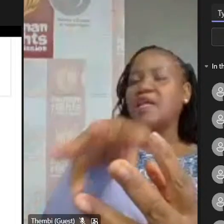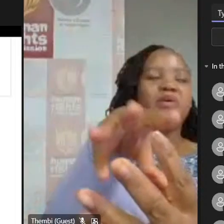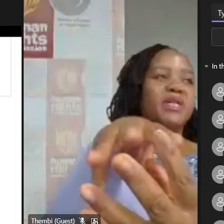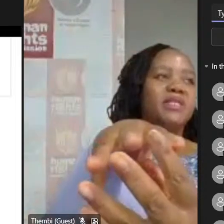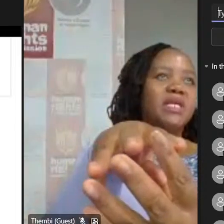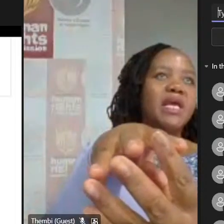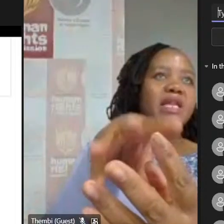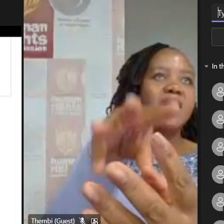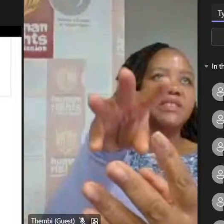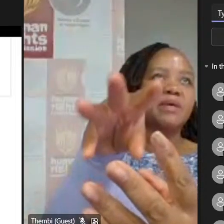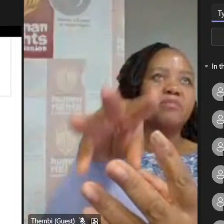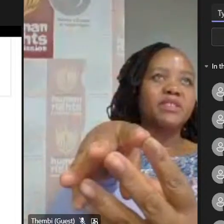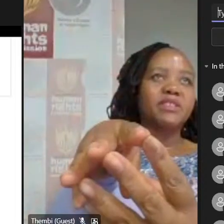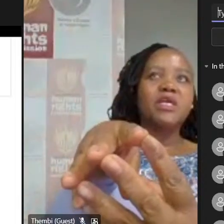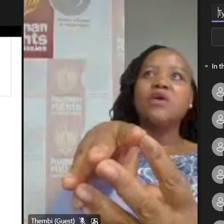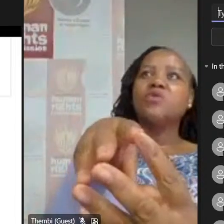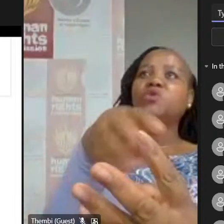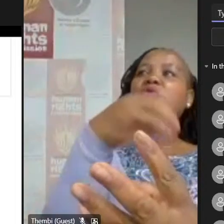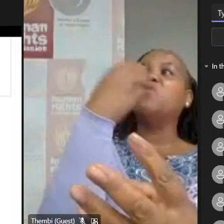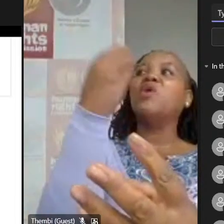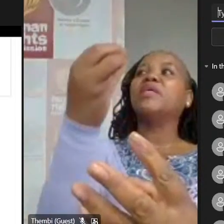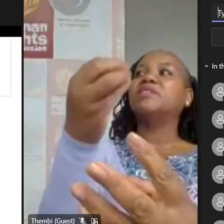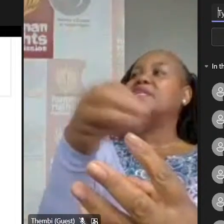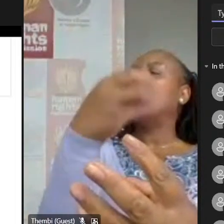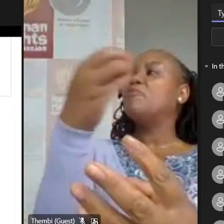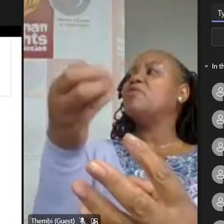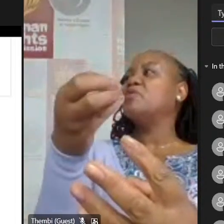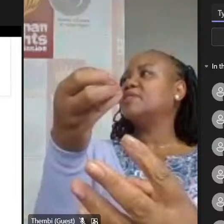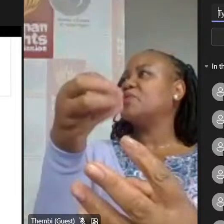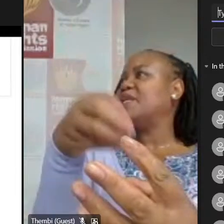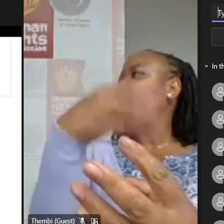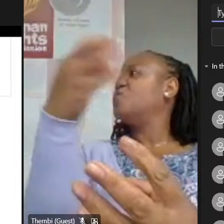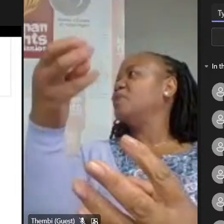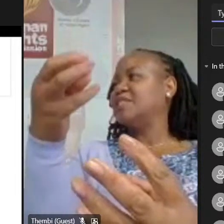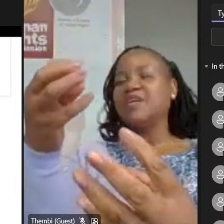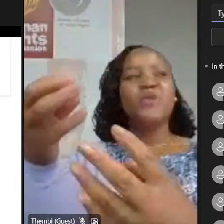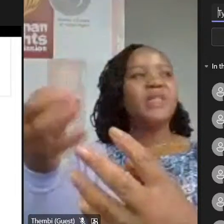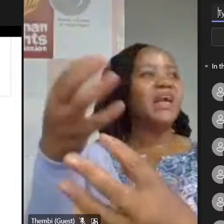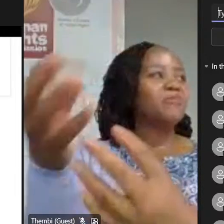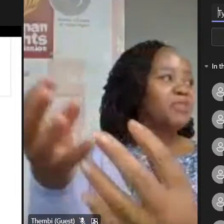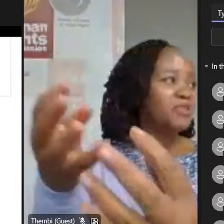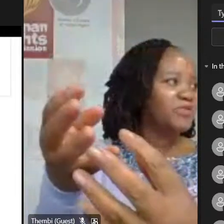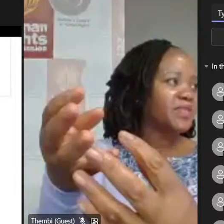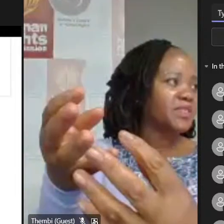and their parents, they are suppressed not to voice their opinions the way they would